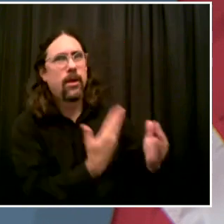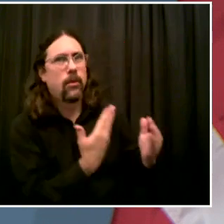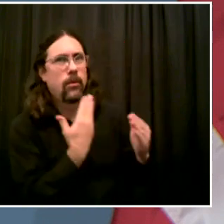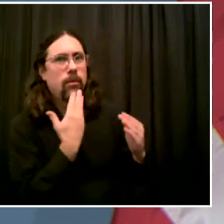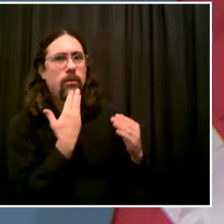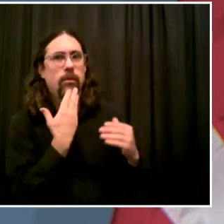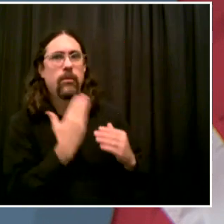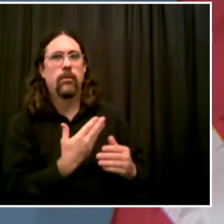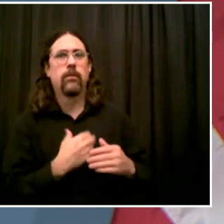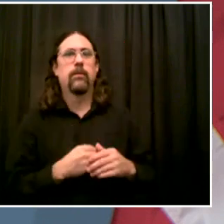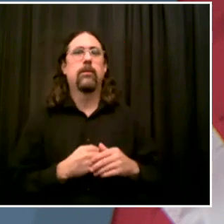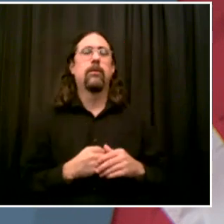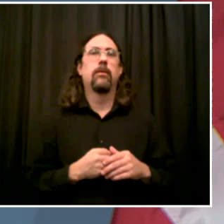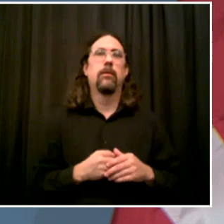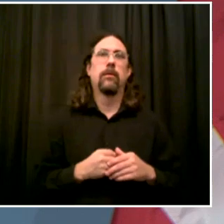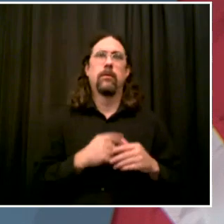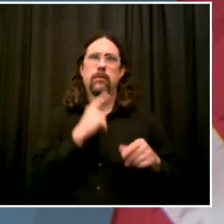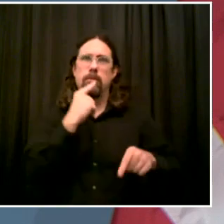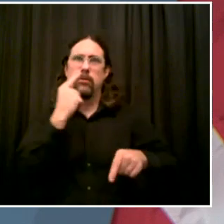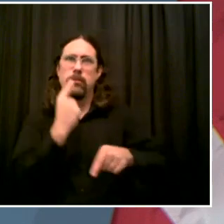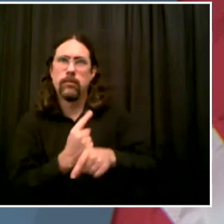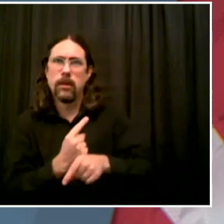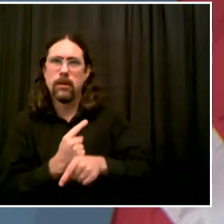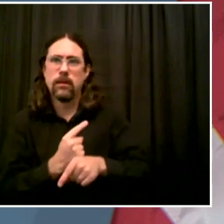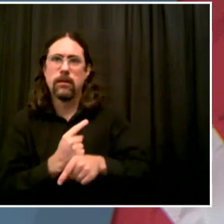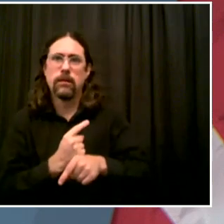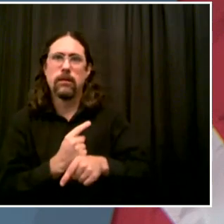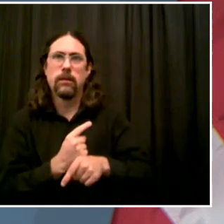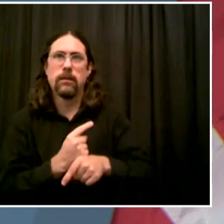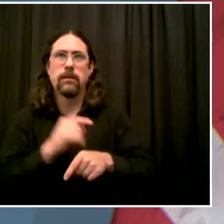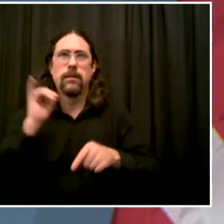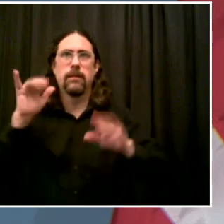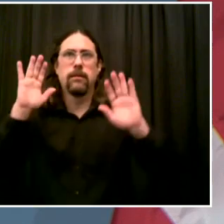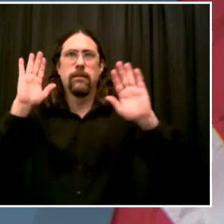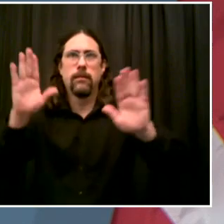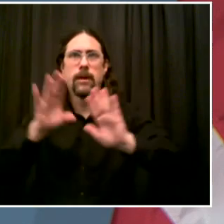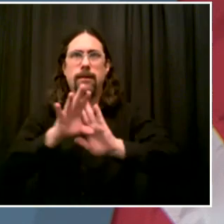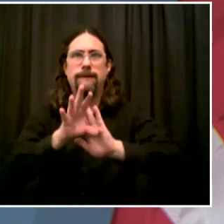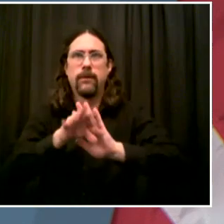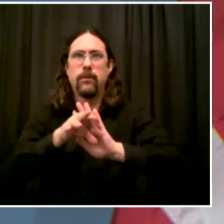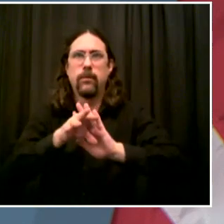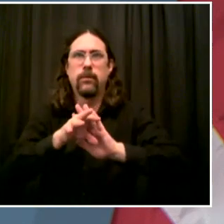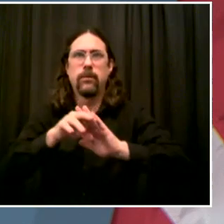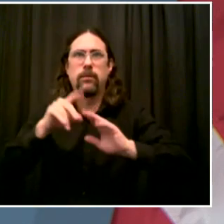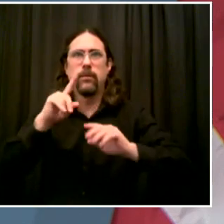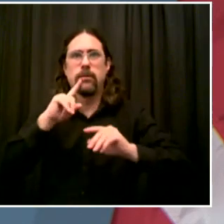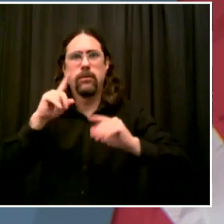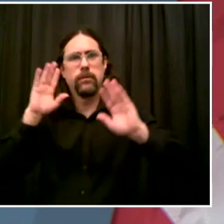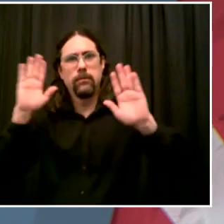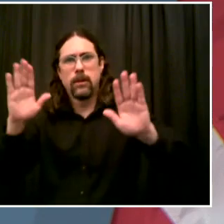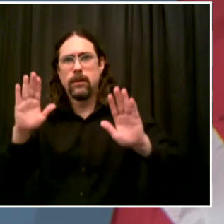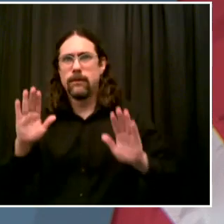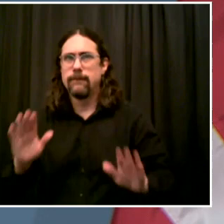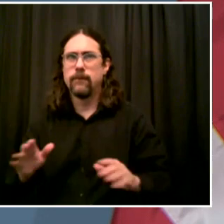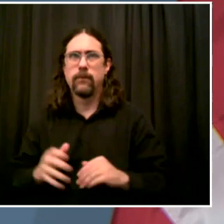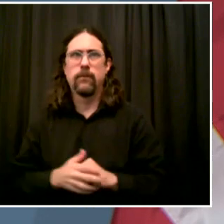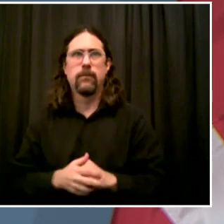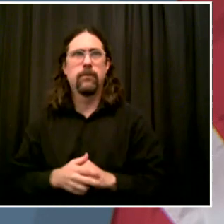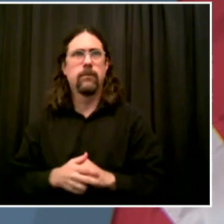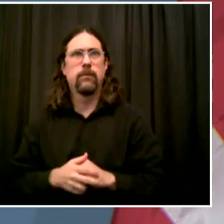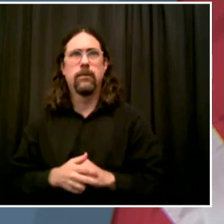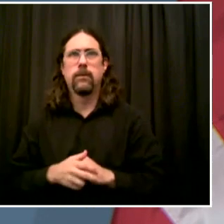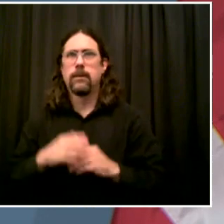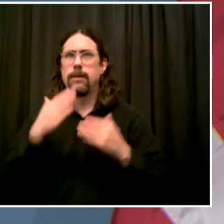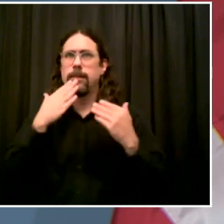and it was amazing to see our community partners, our faith leaders, our local elected officials, but most importantly,